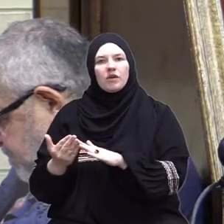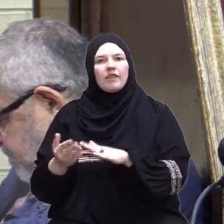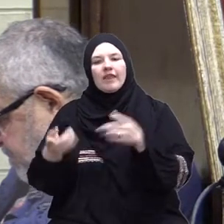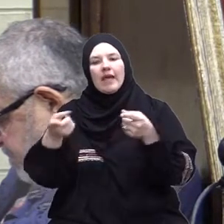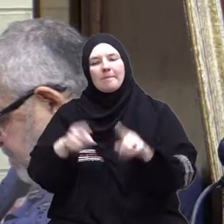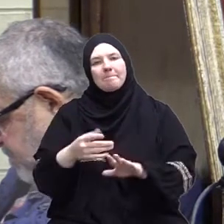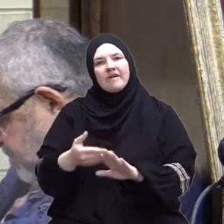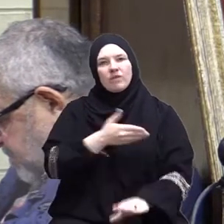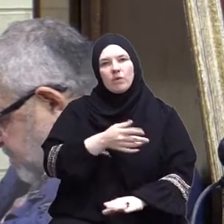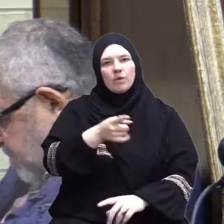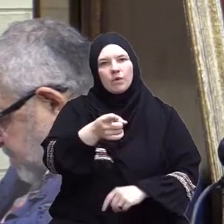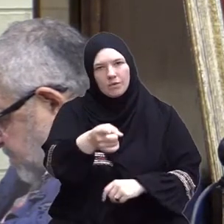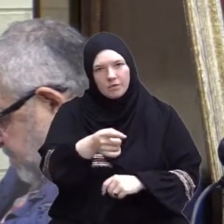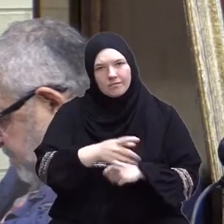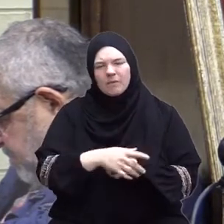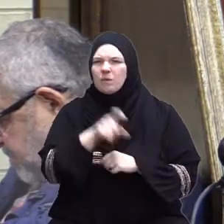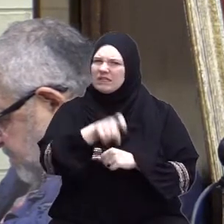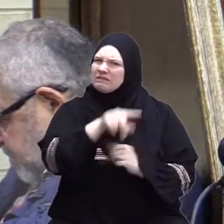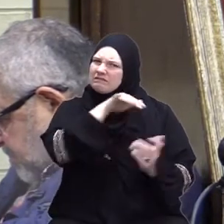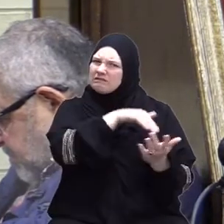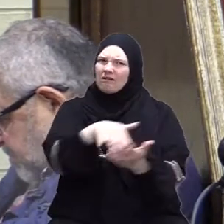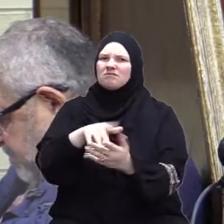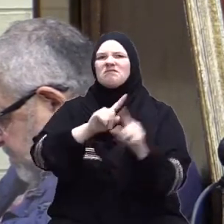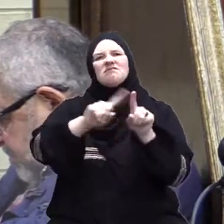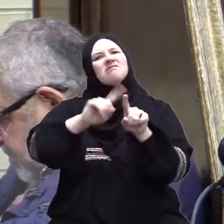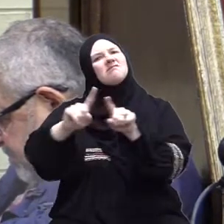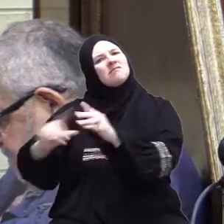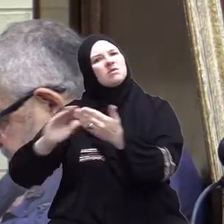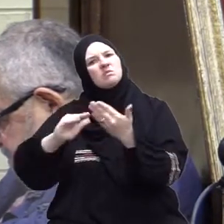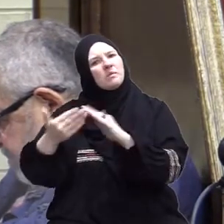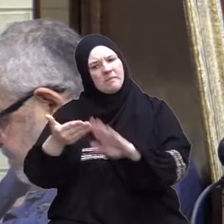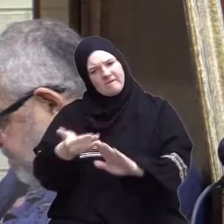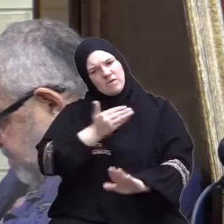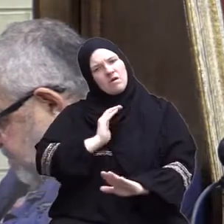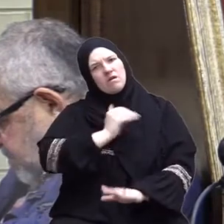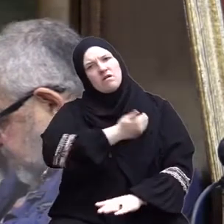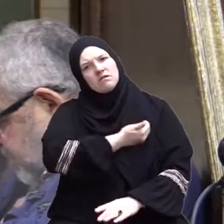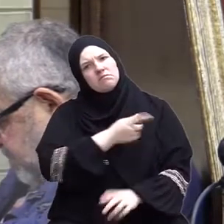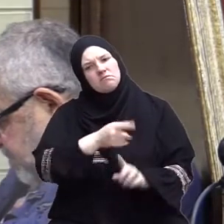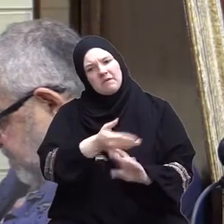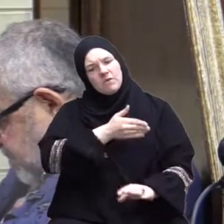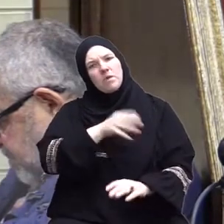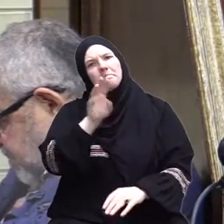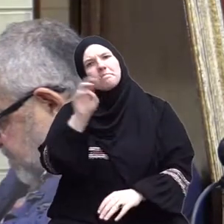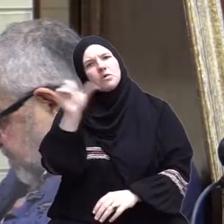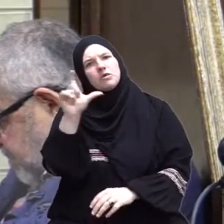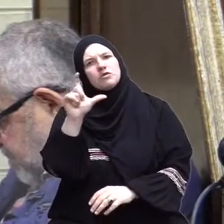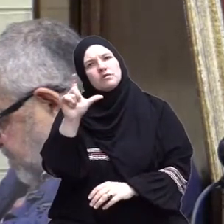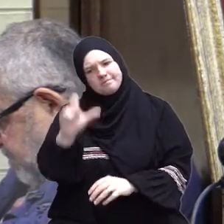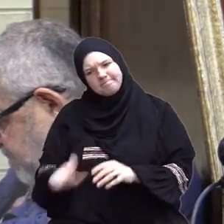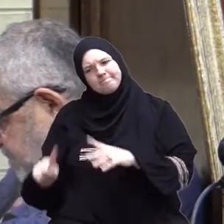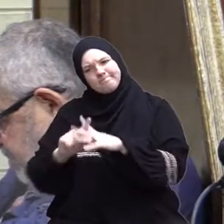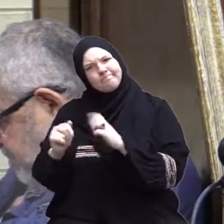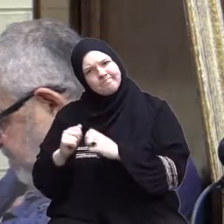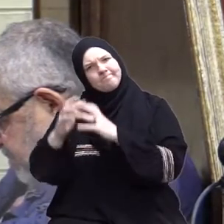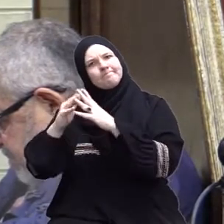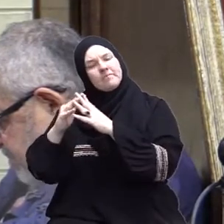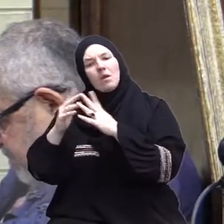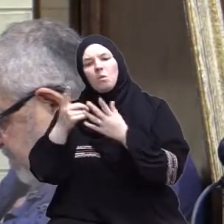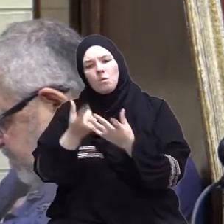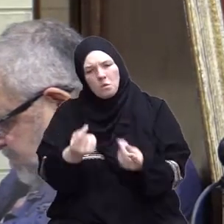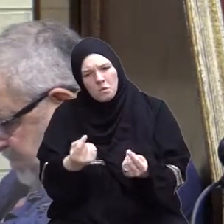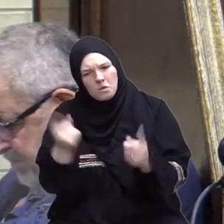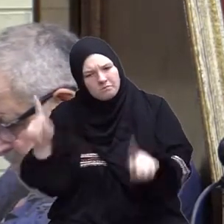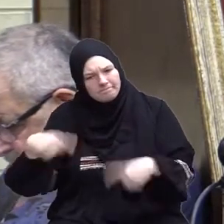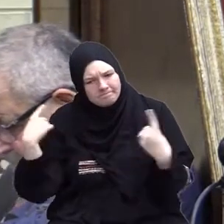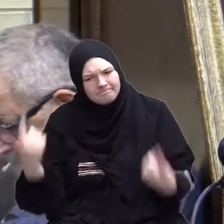you. So we need to study their history. We need to know who they are, where they come from, what do they do, and what have they